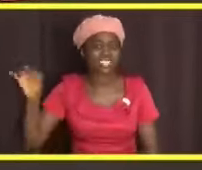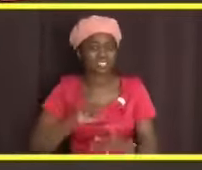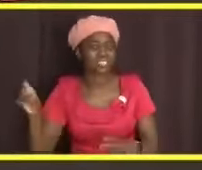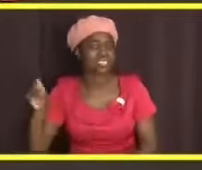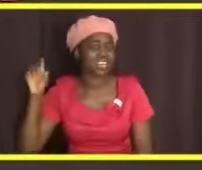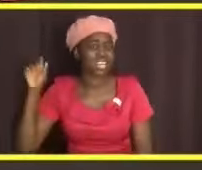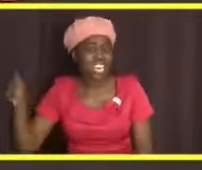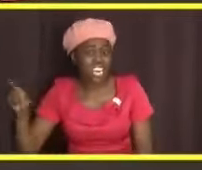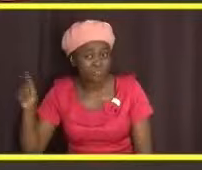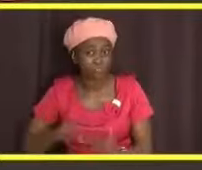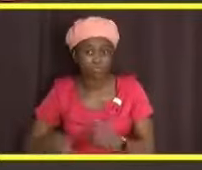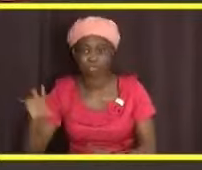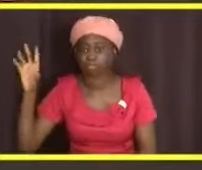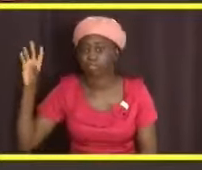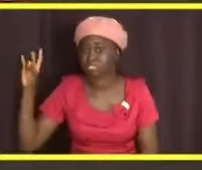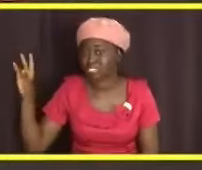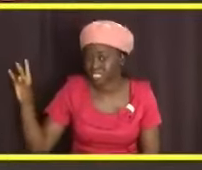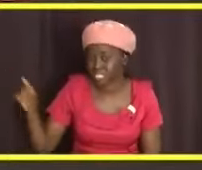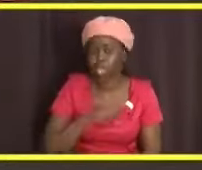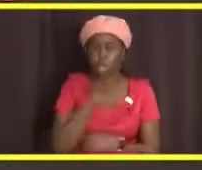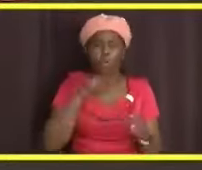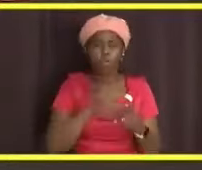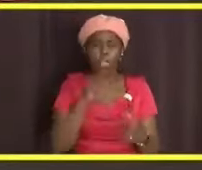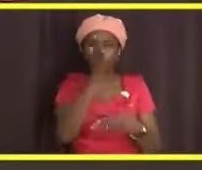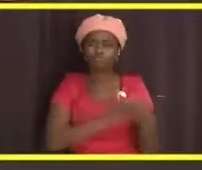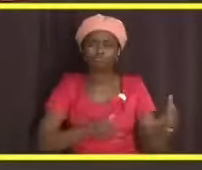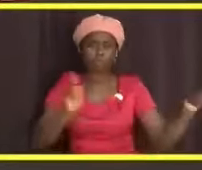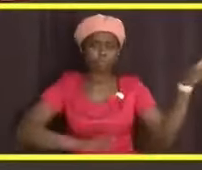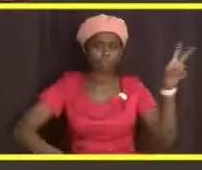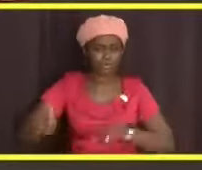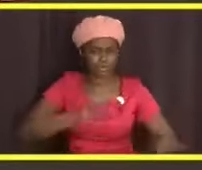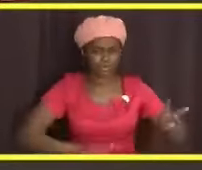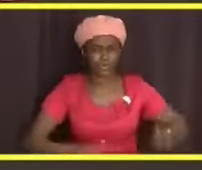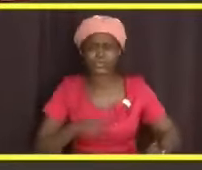17, when some people told